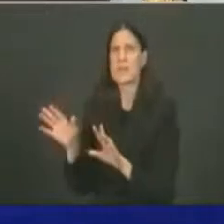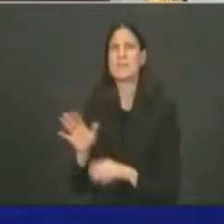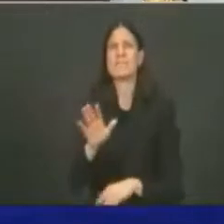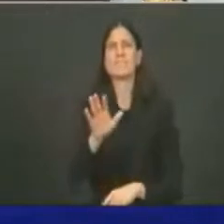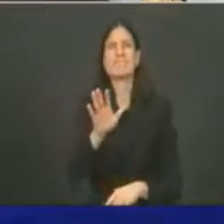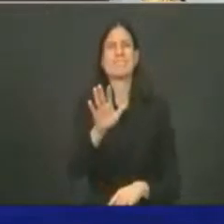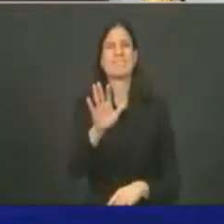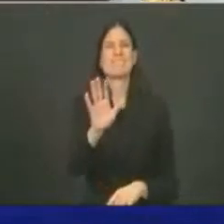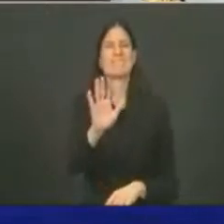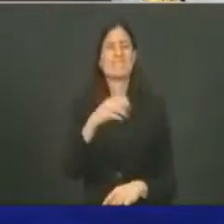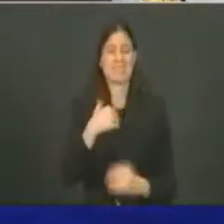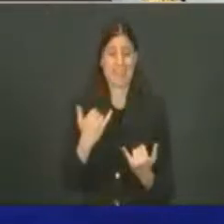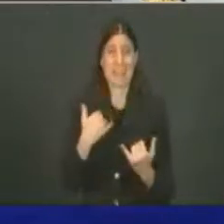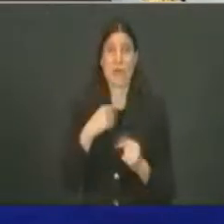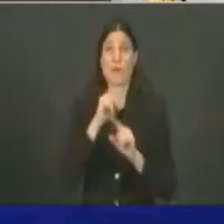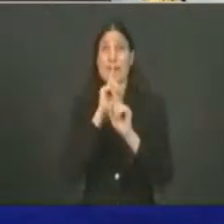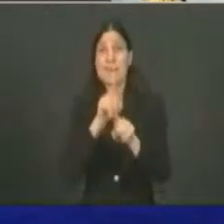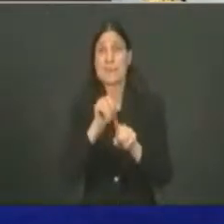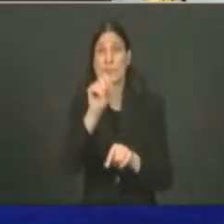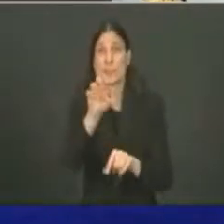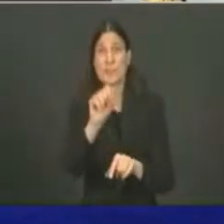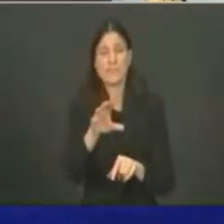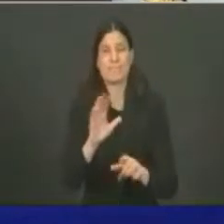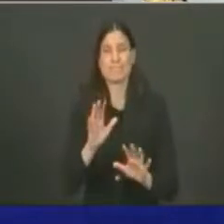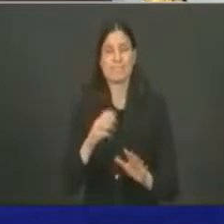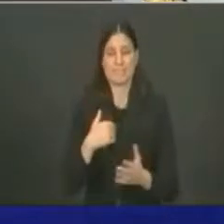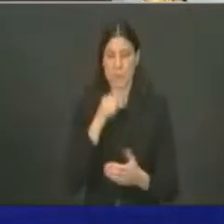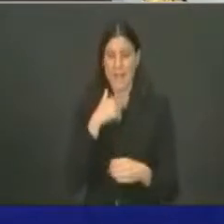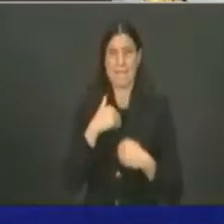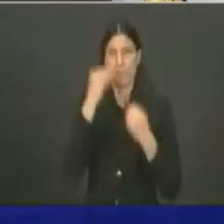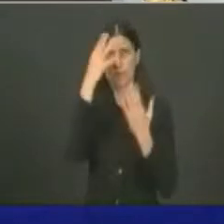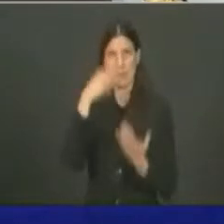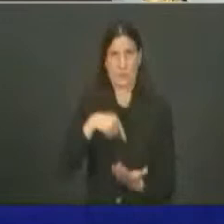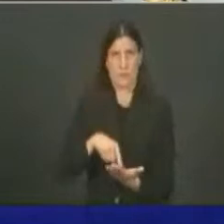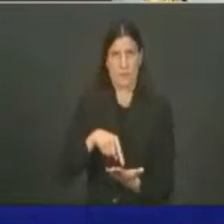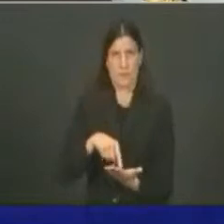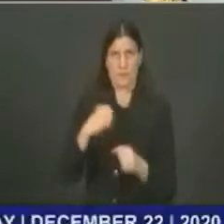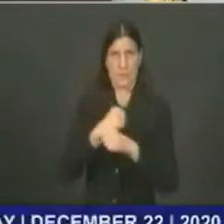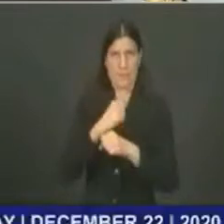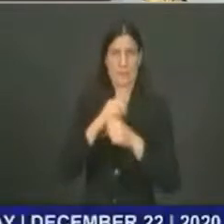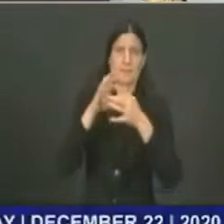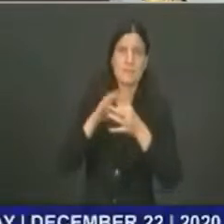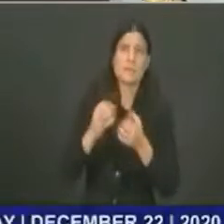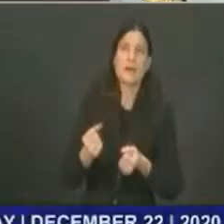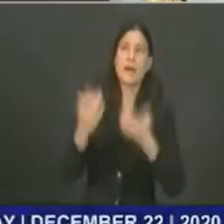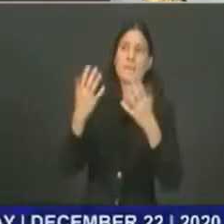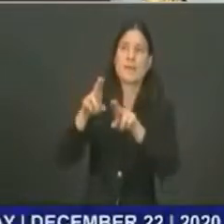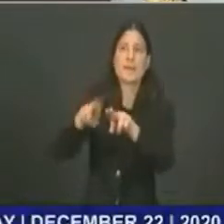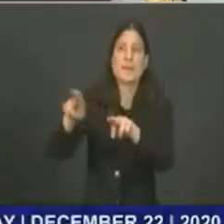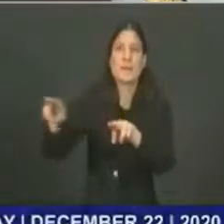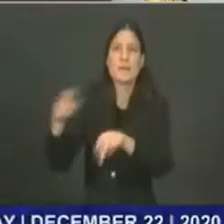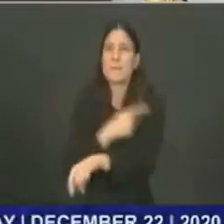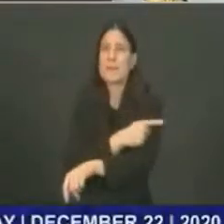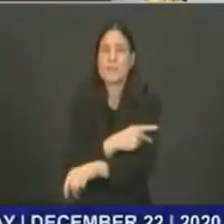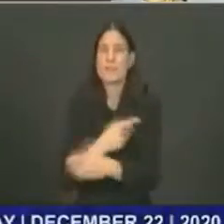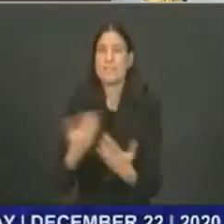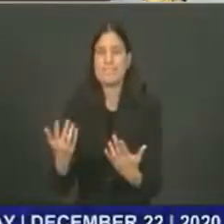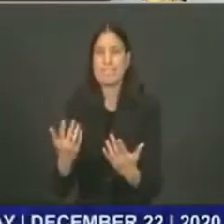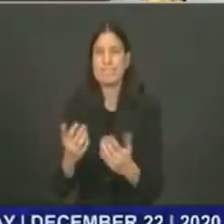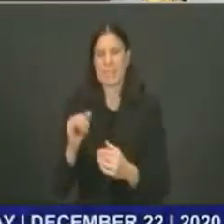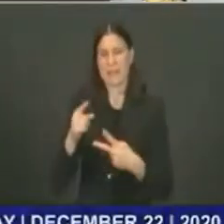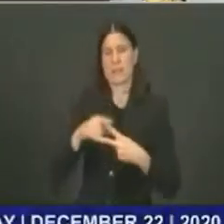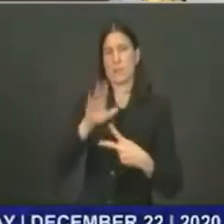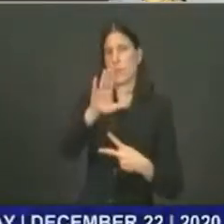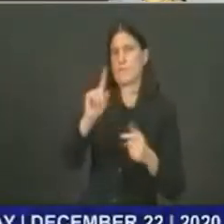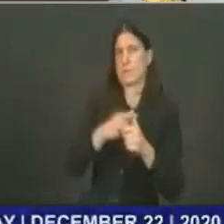not declining. That I can tell you. You know, they're going up. They're just not going up